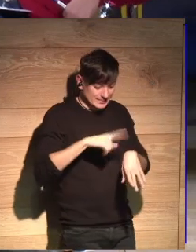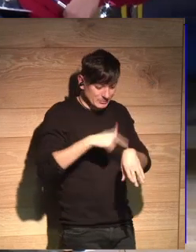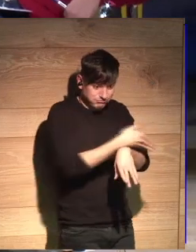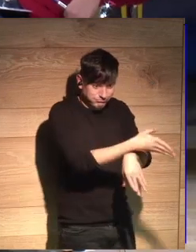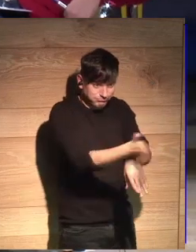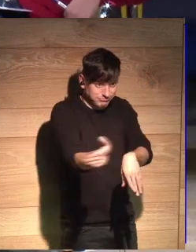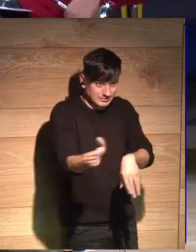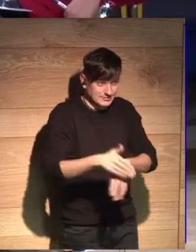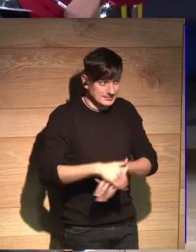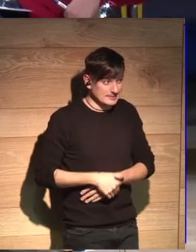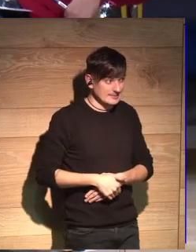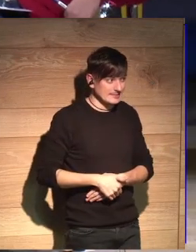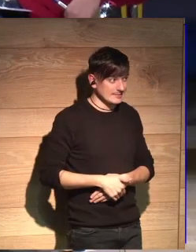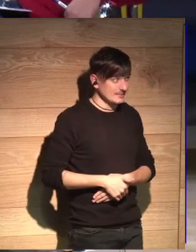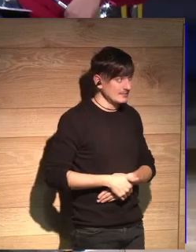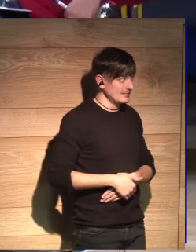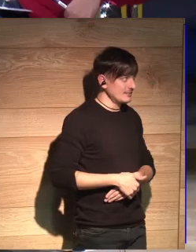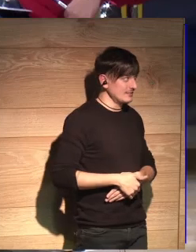seconds,